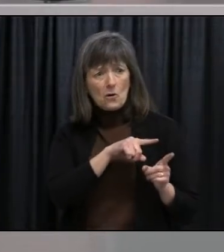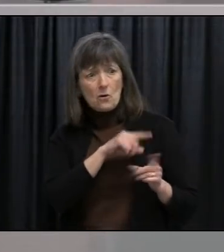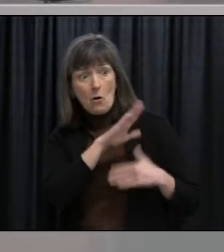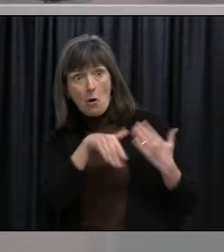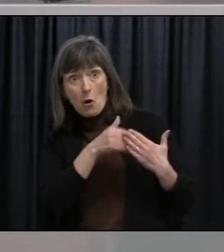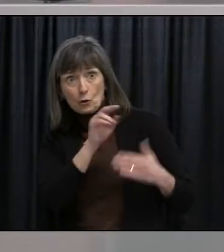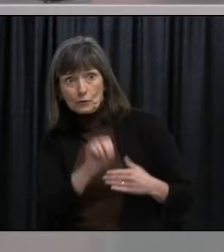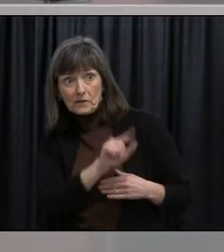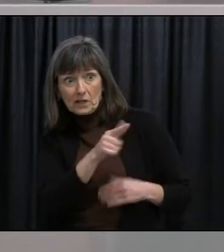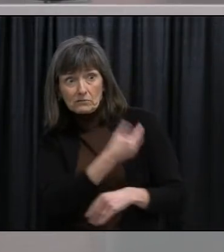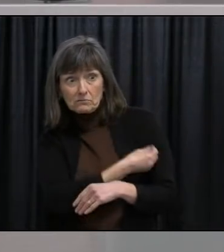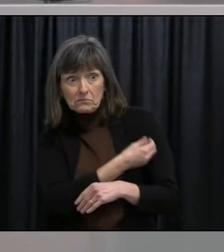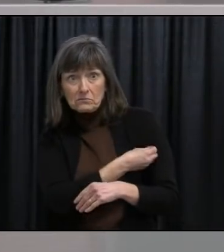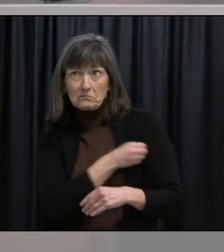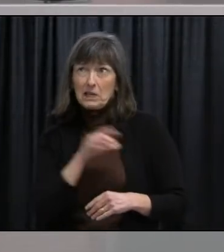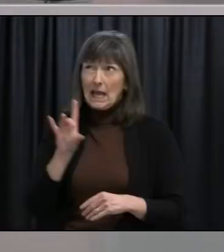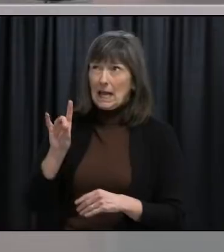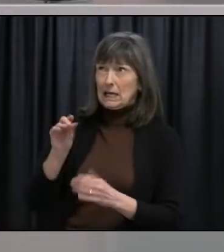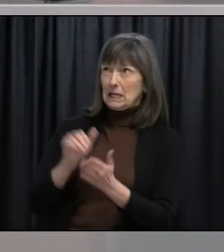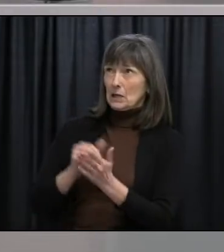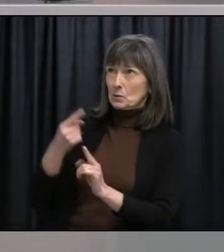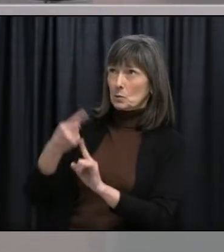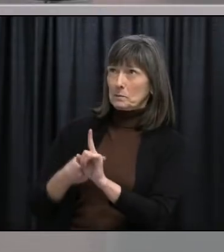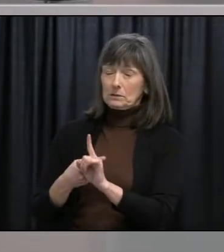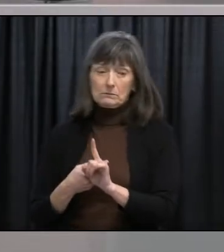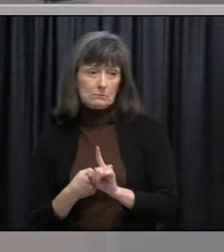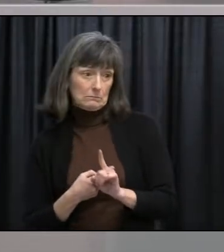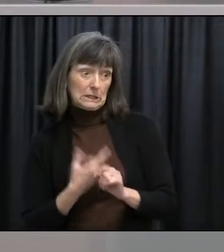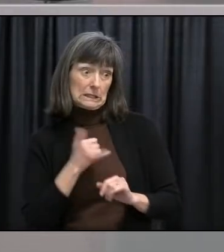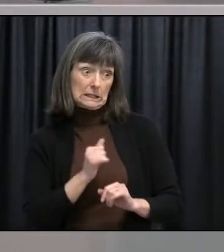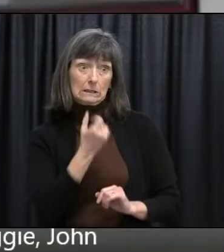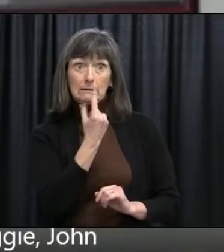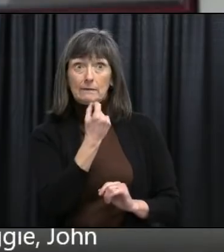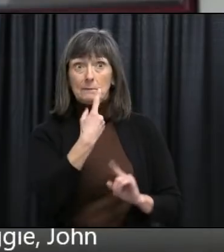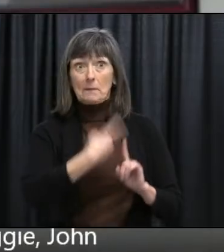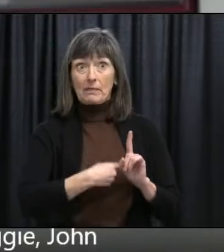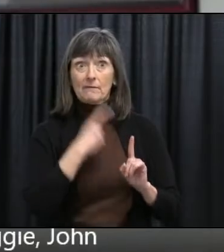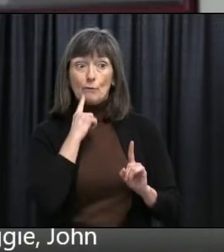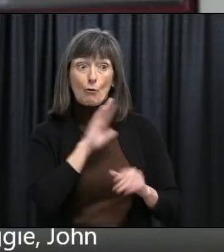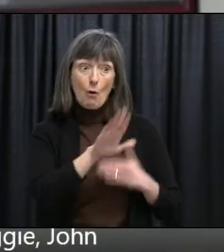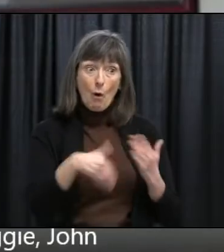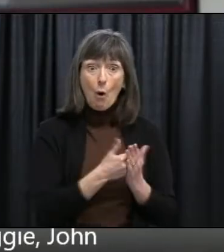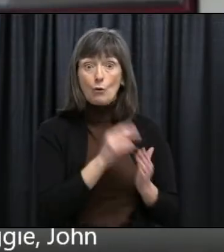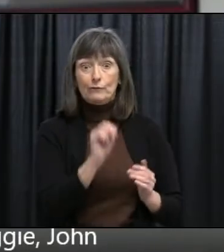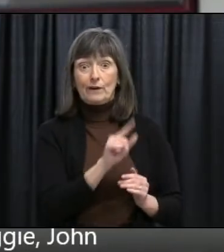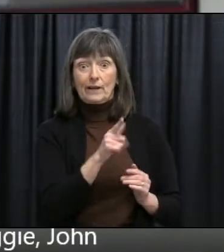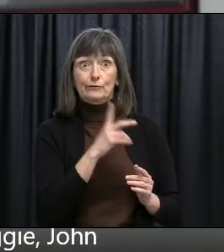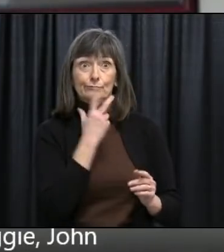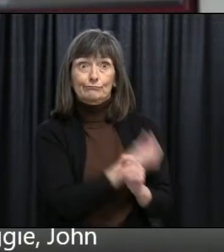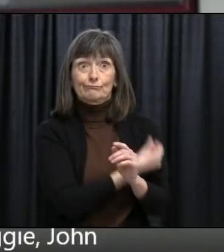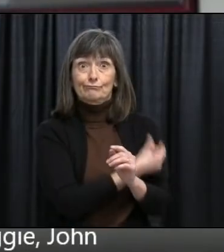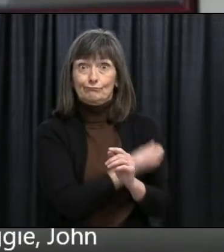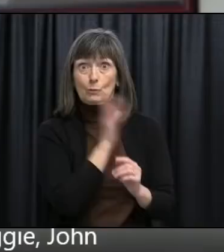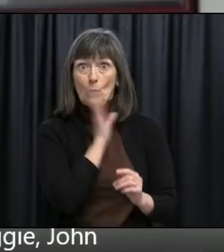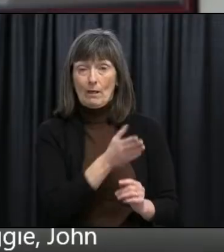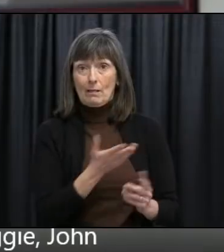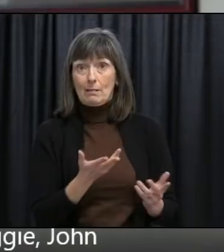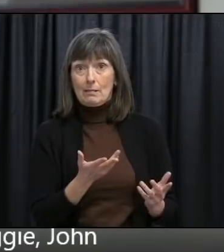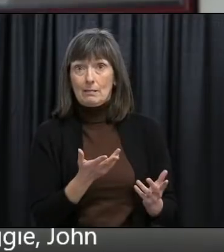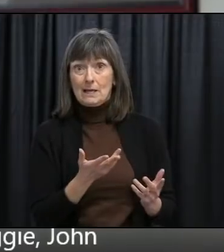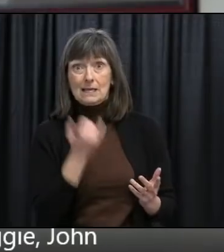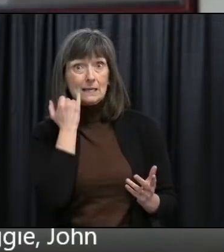to vaccinate everyone we can. So how are you going to increase that capacity so that we actually get everyone who wants it vaccinated by